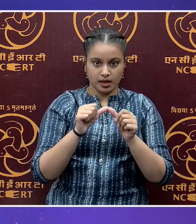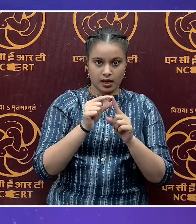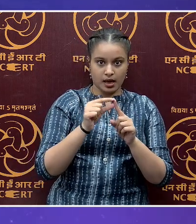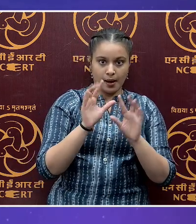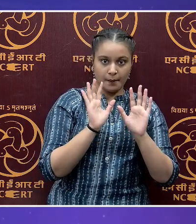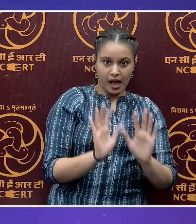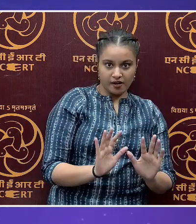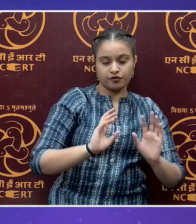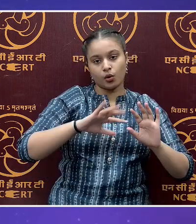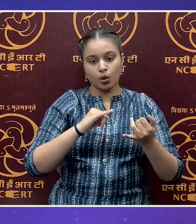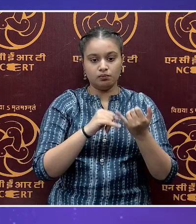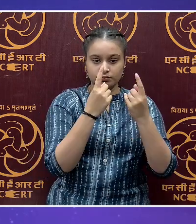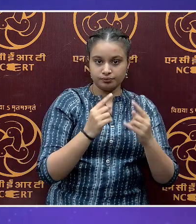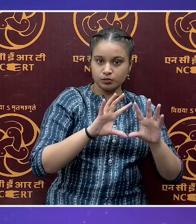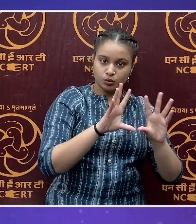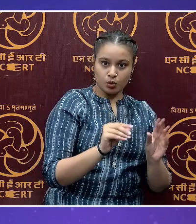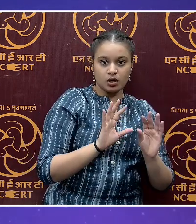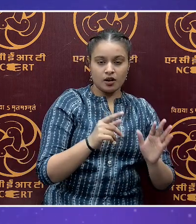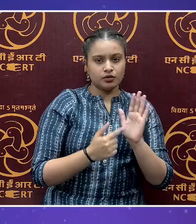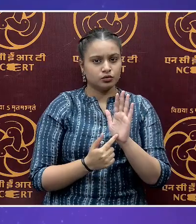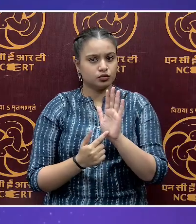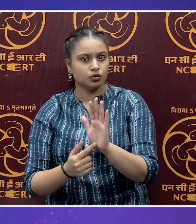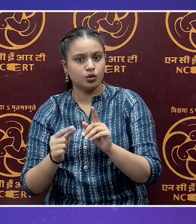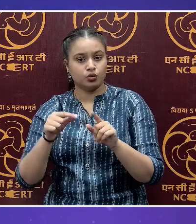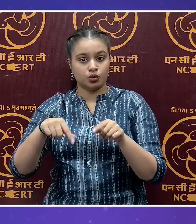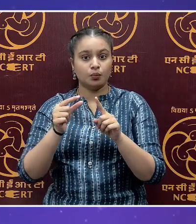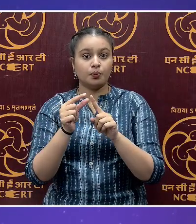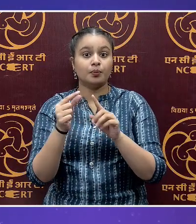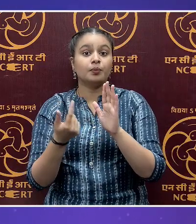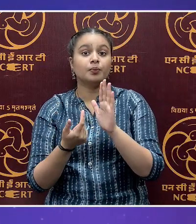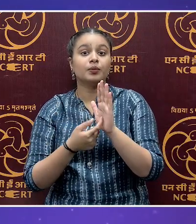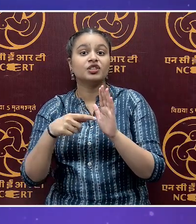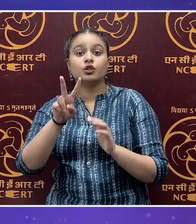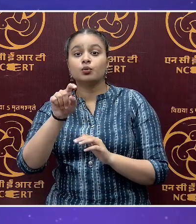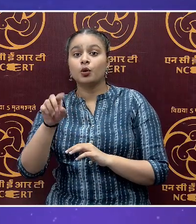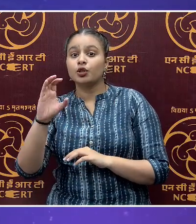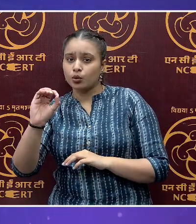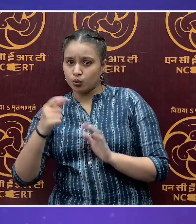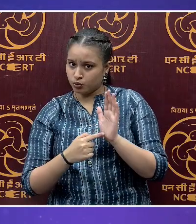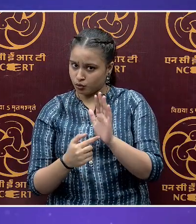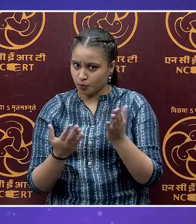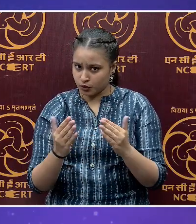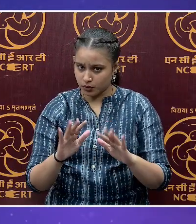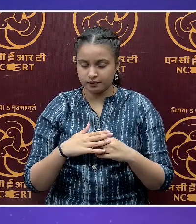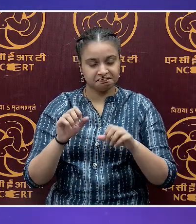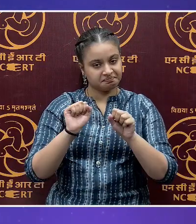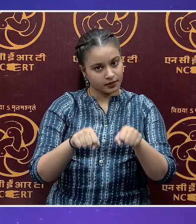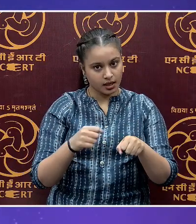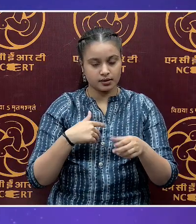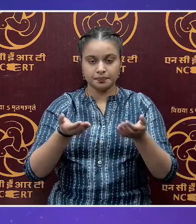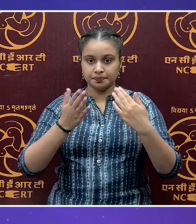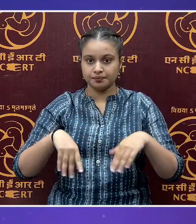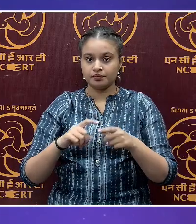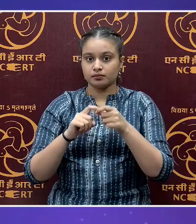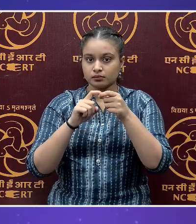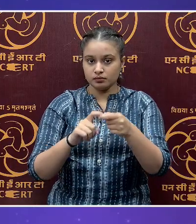existing survey, will it be reflected in PRASHAST 2.0? Yes, ma'am. Okay. And there is another question, and the